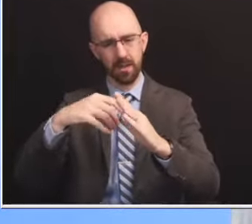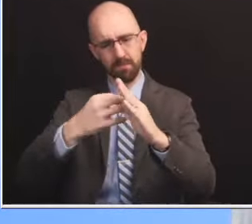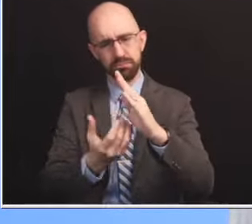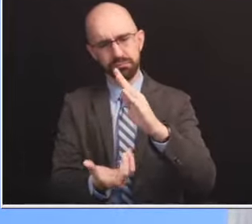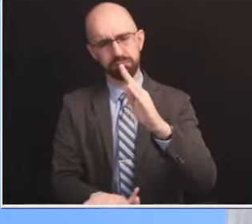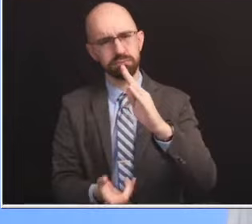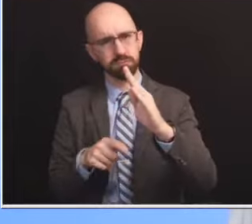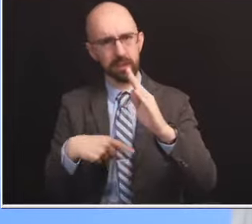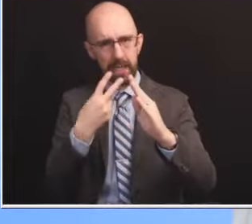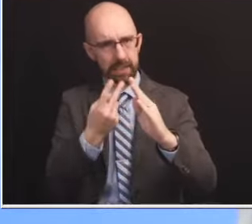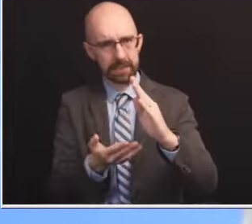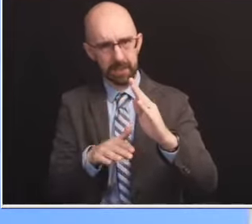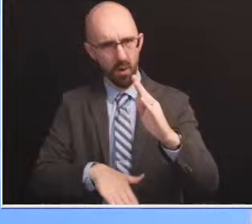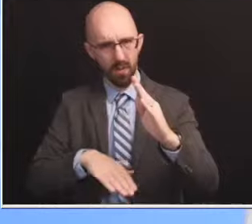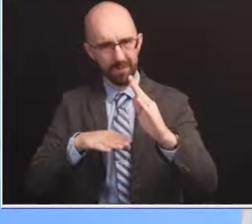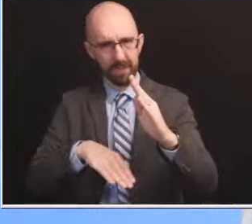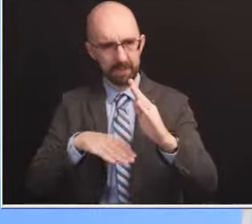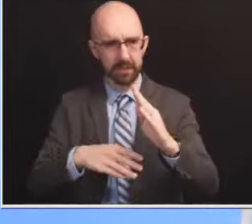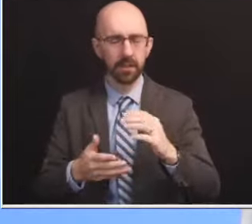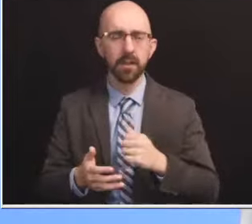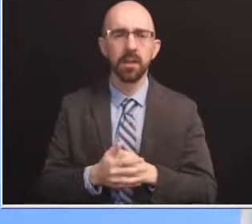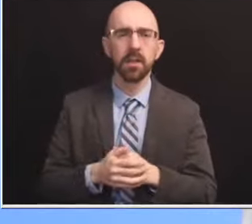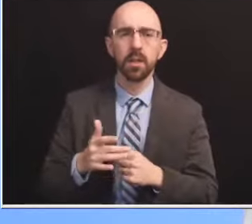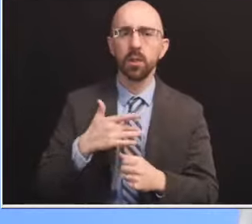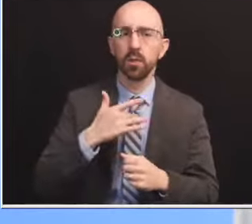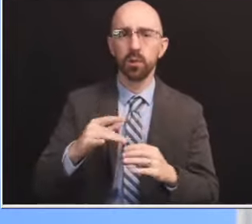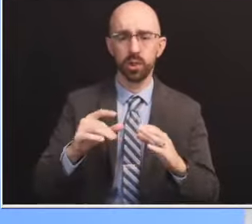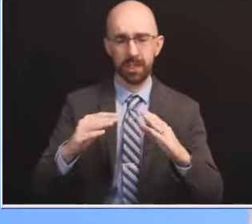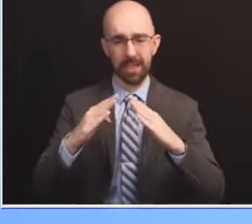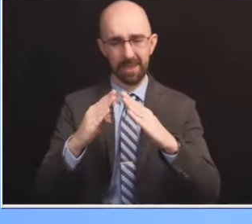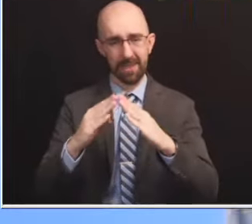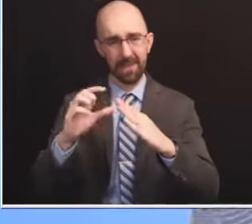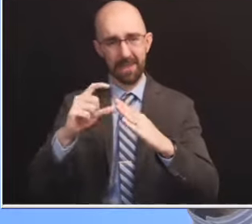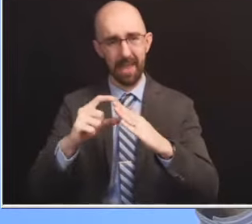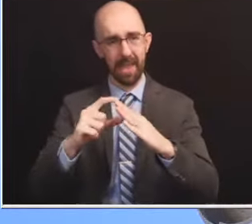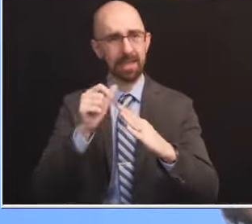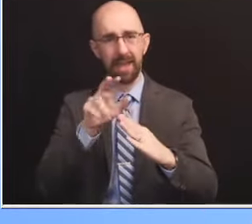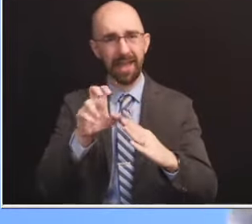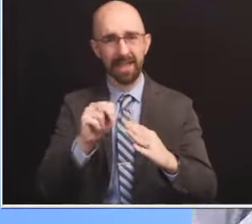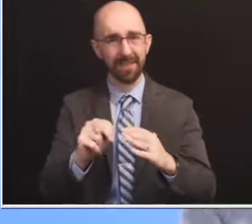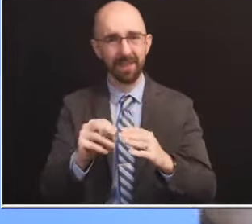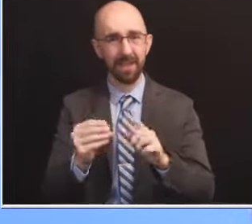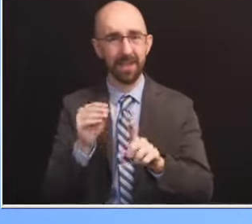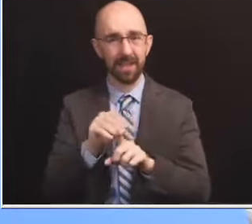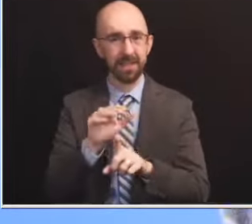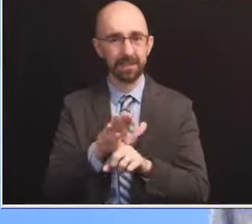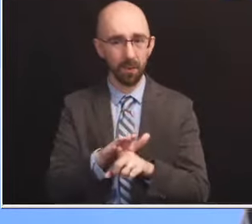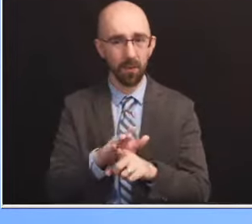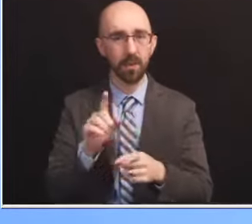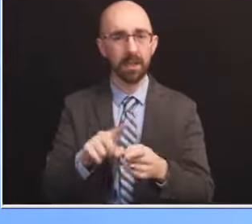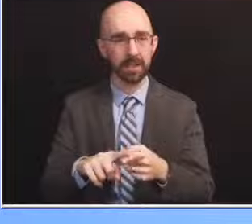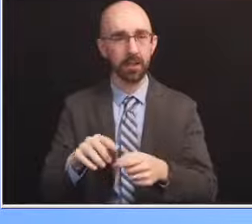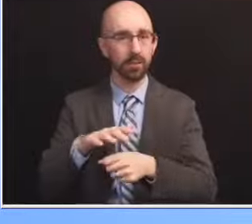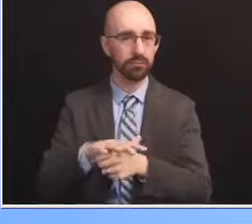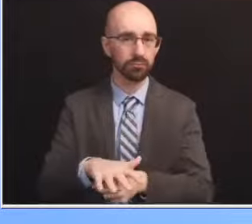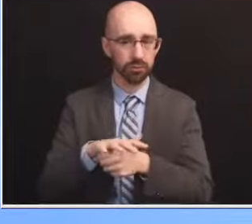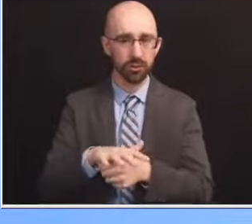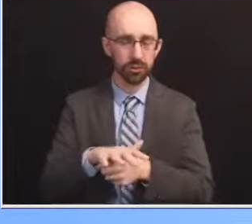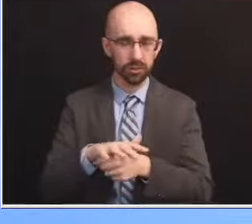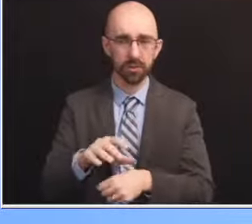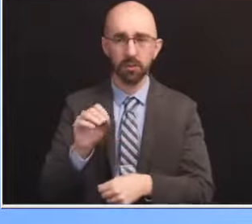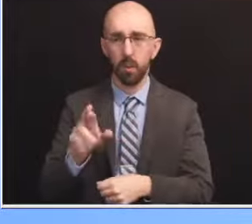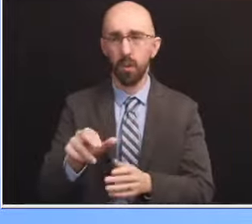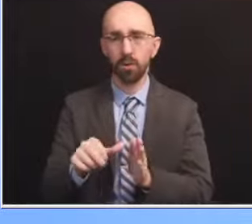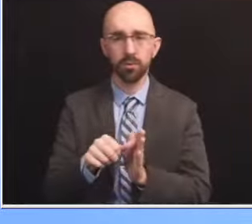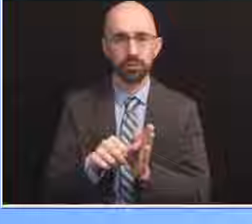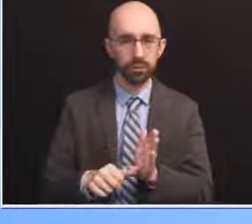see, and usually that tip of the iceberg isn't even exposed until one of these cognitive stressors, or after surgery or